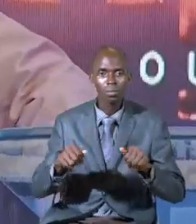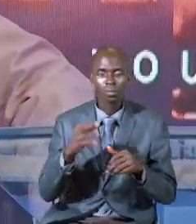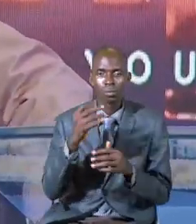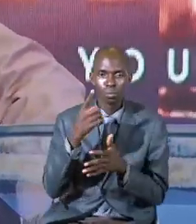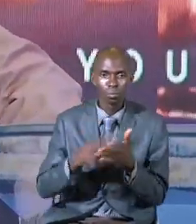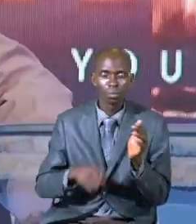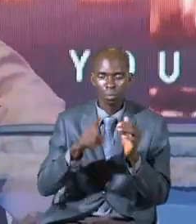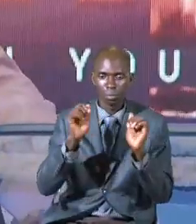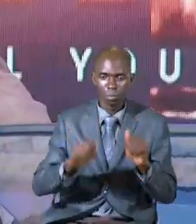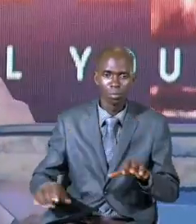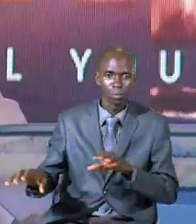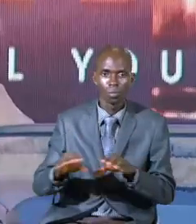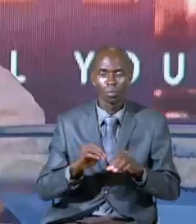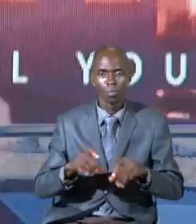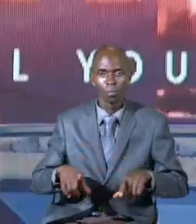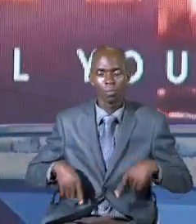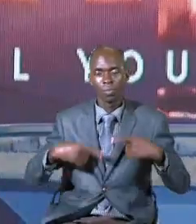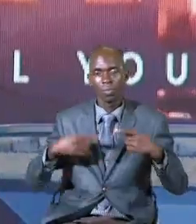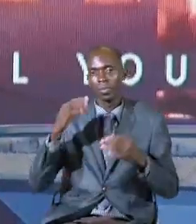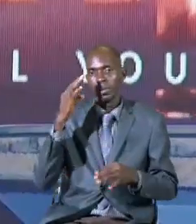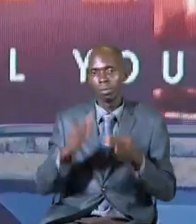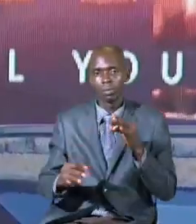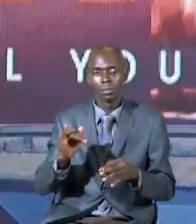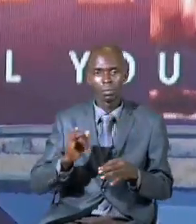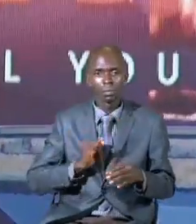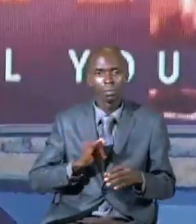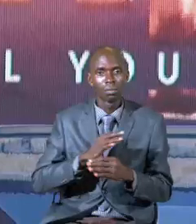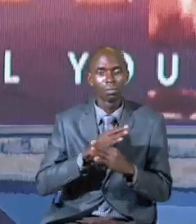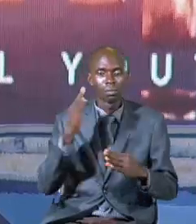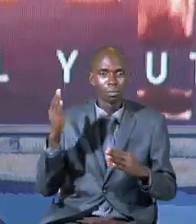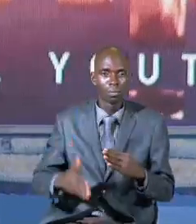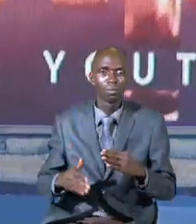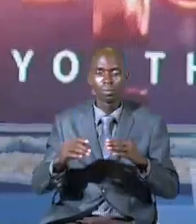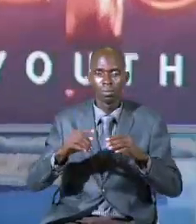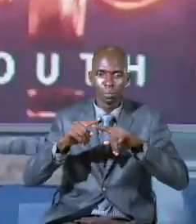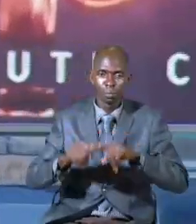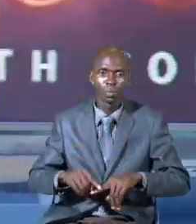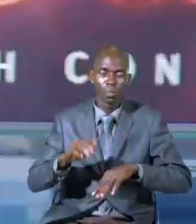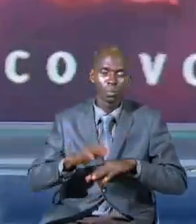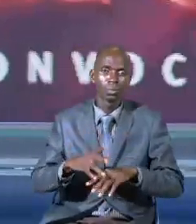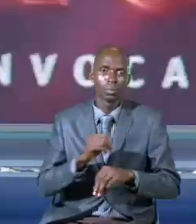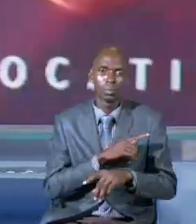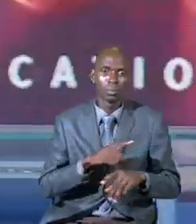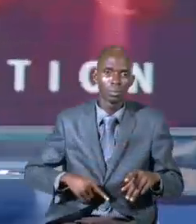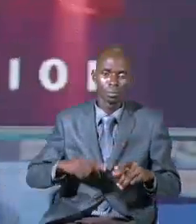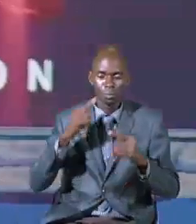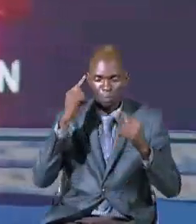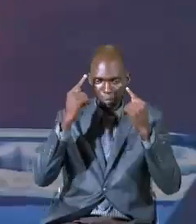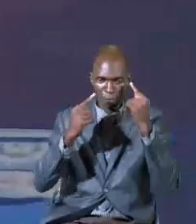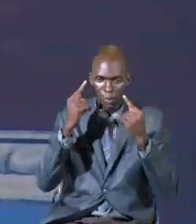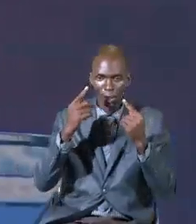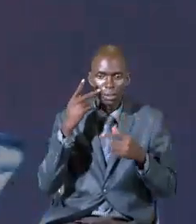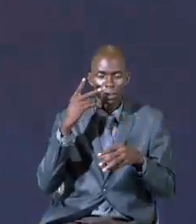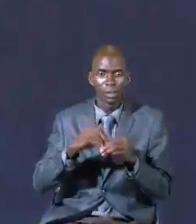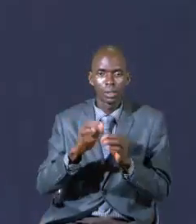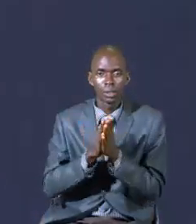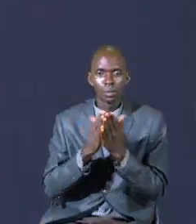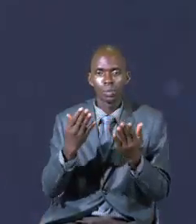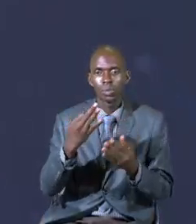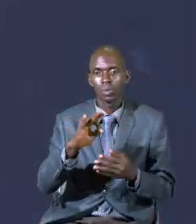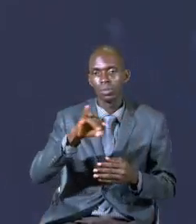totally depend upon the Lord. Meditate. Look at Joshua chapter 1,